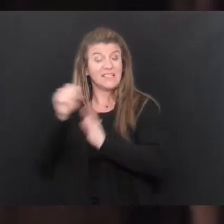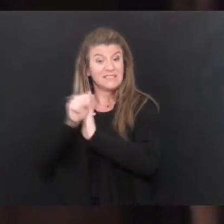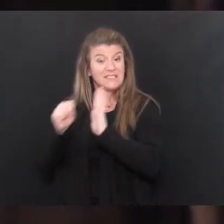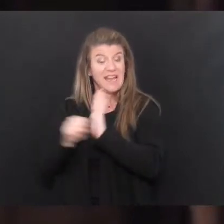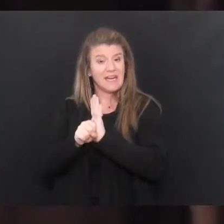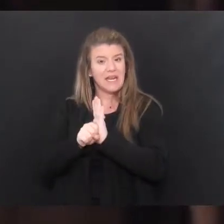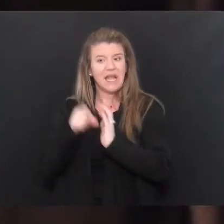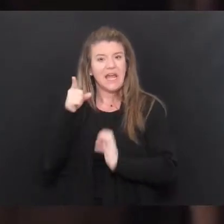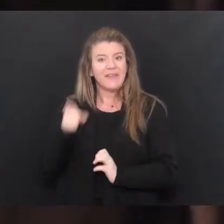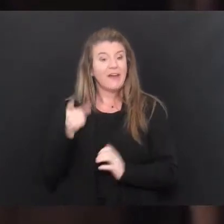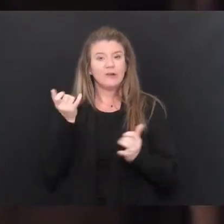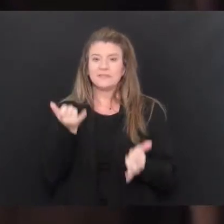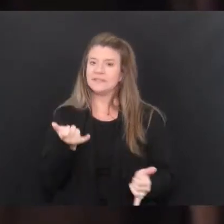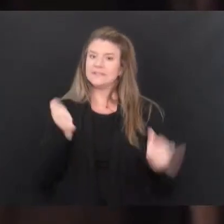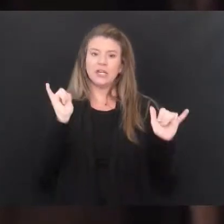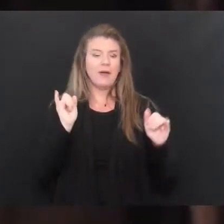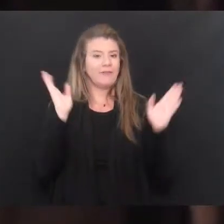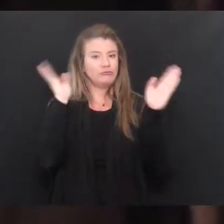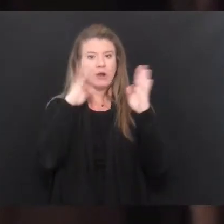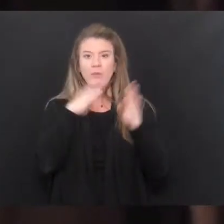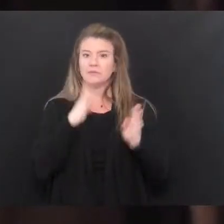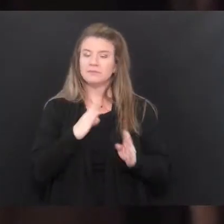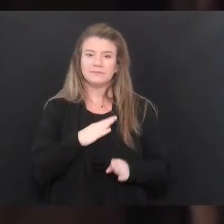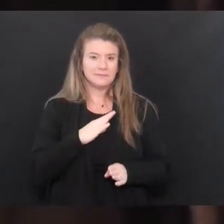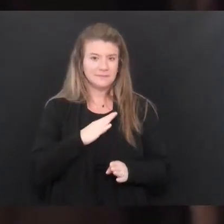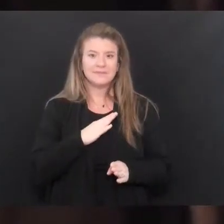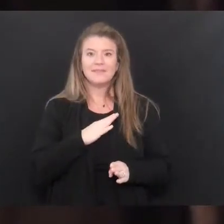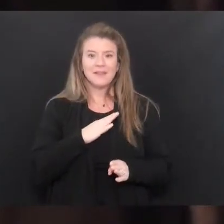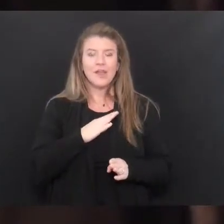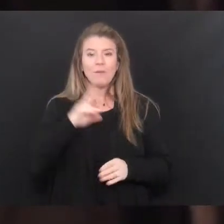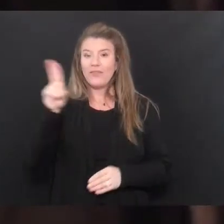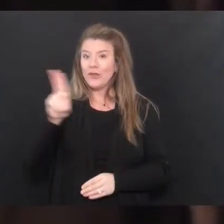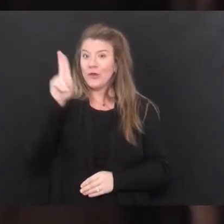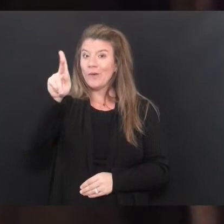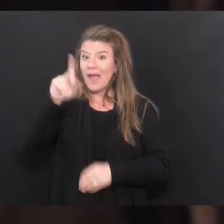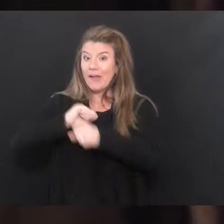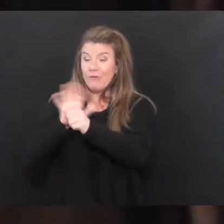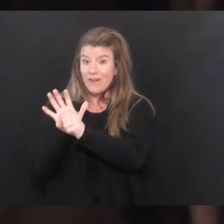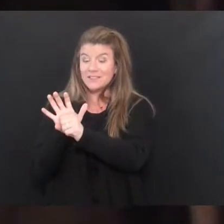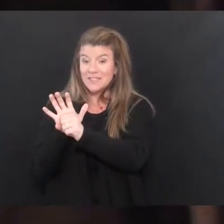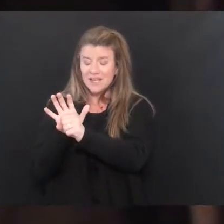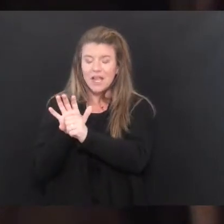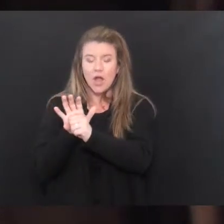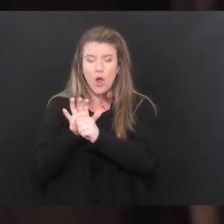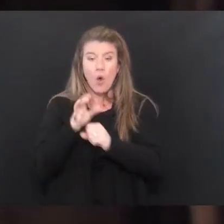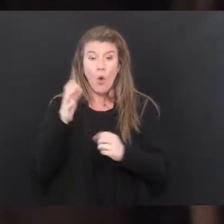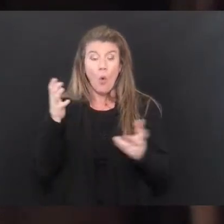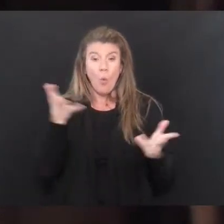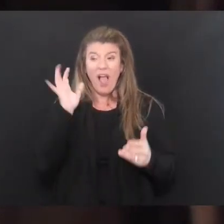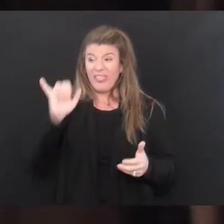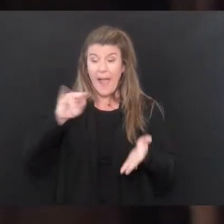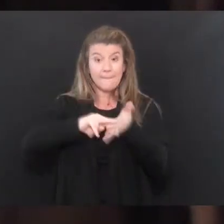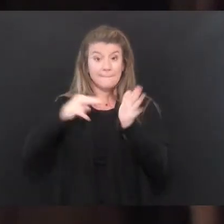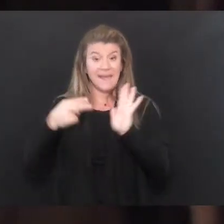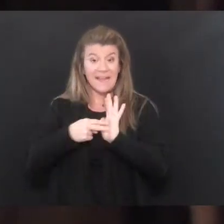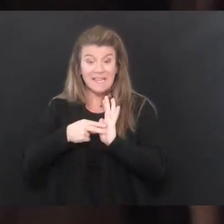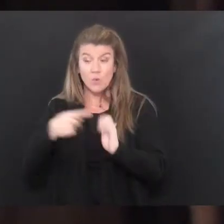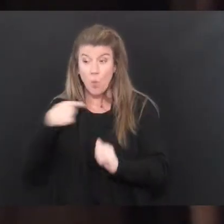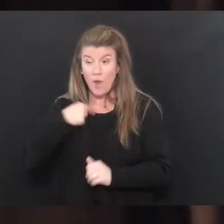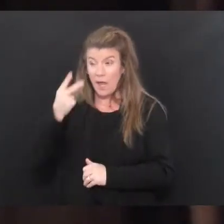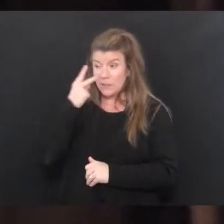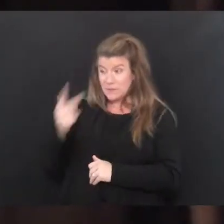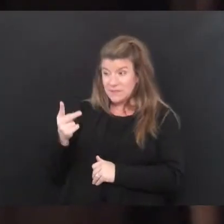huge amount of problems with the United Kingdom variant. I think what we see, and what we